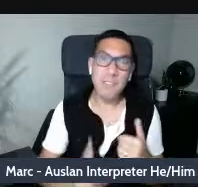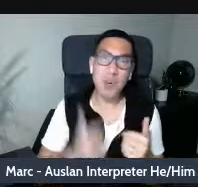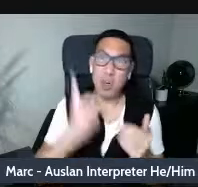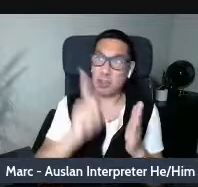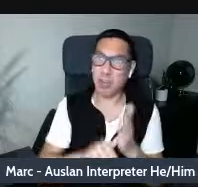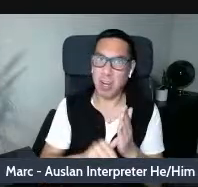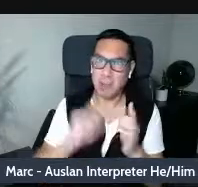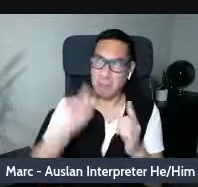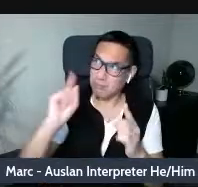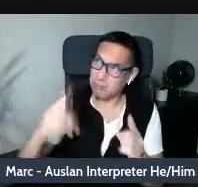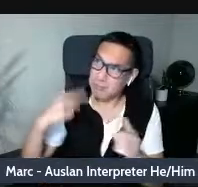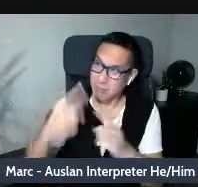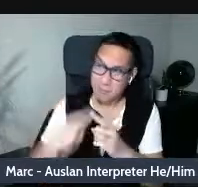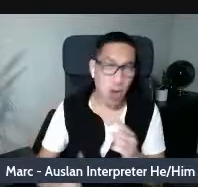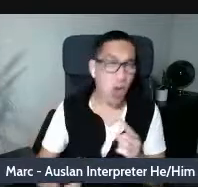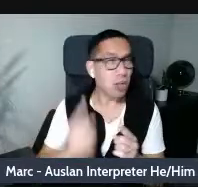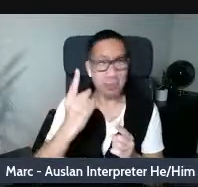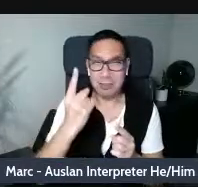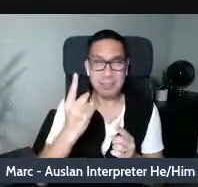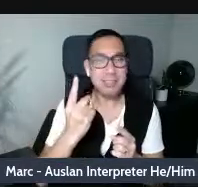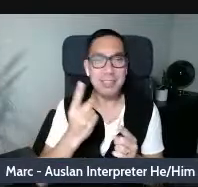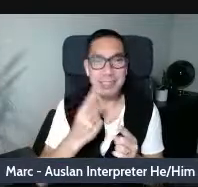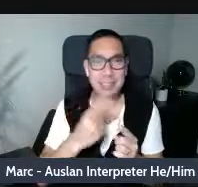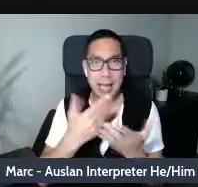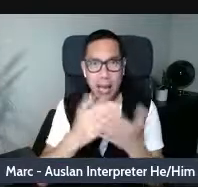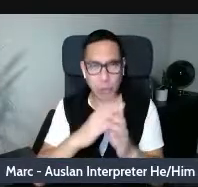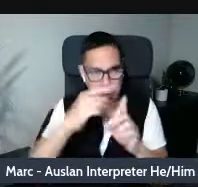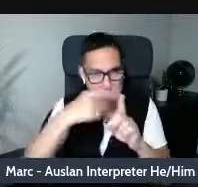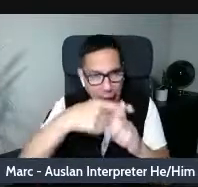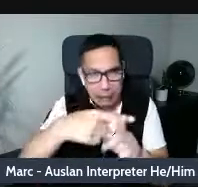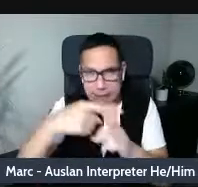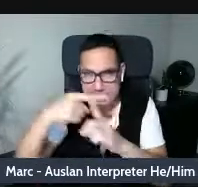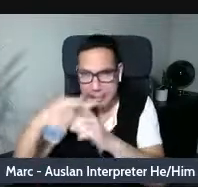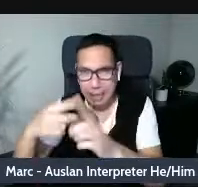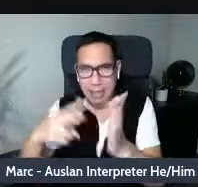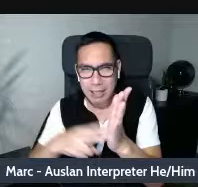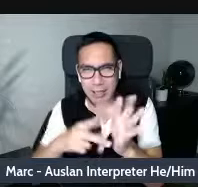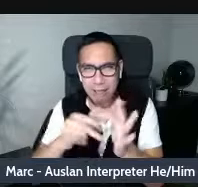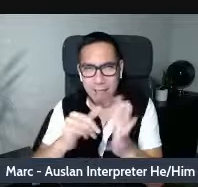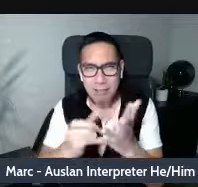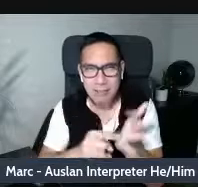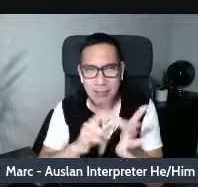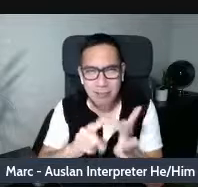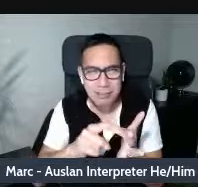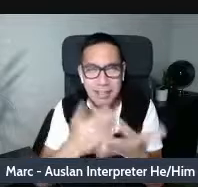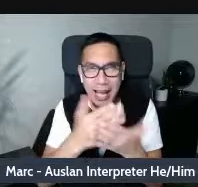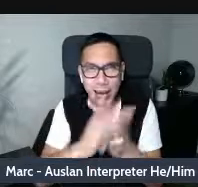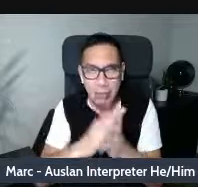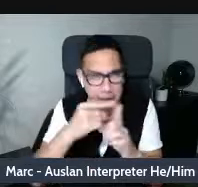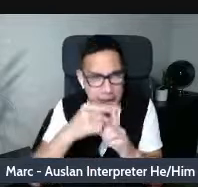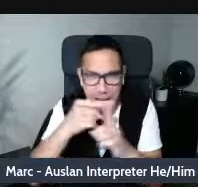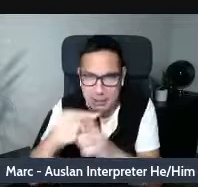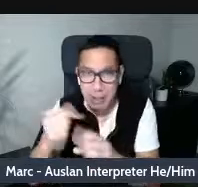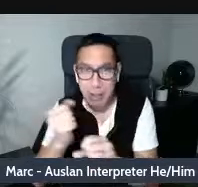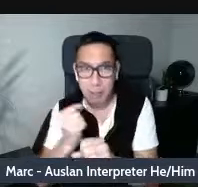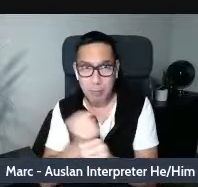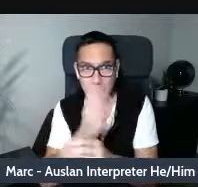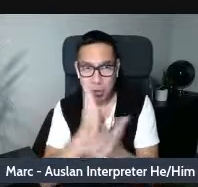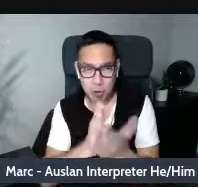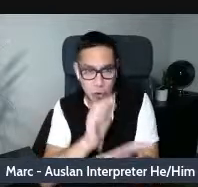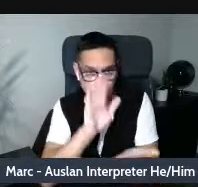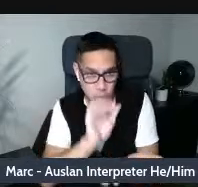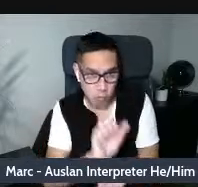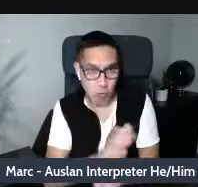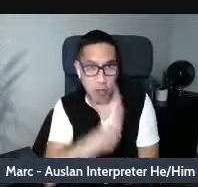way of targeting these vessels to improve, to harness their really powerful effect on penumbral survival